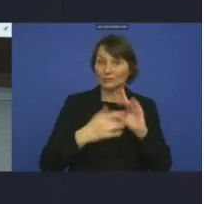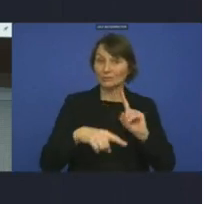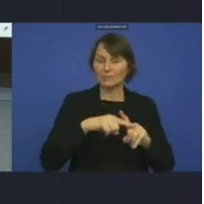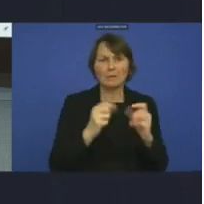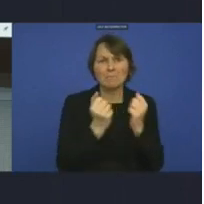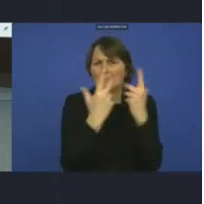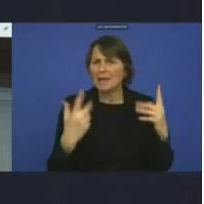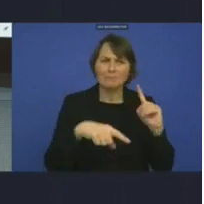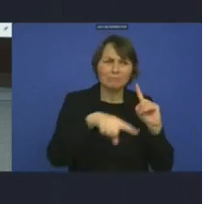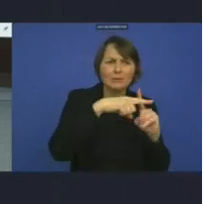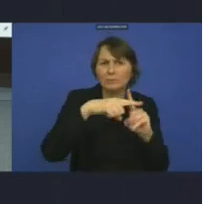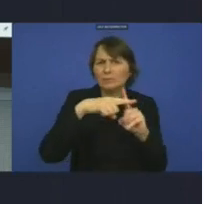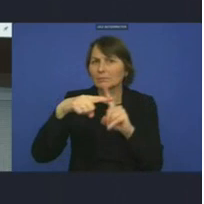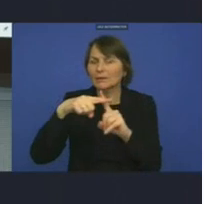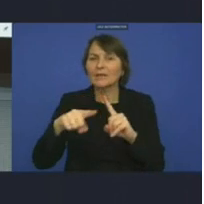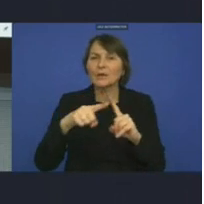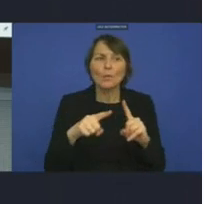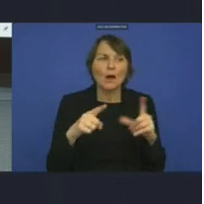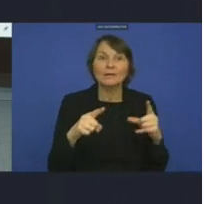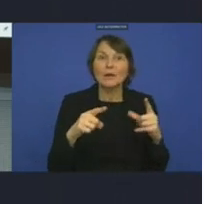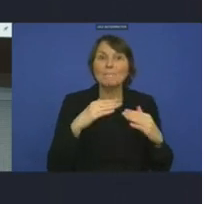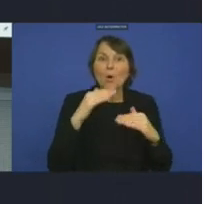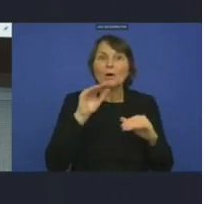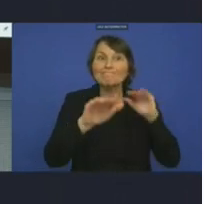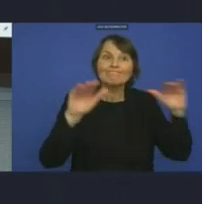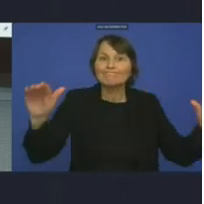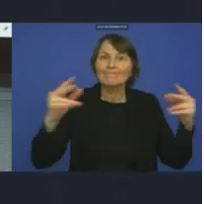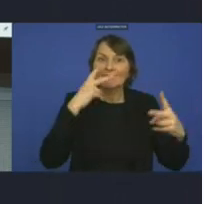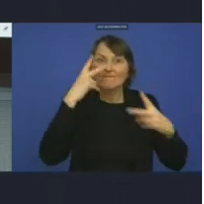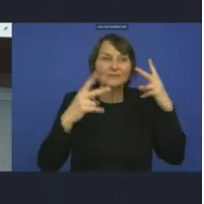visibility, you can do it as well. What has to be